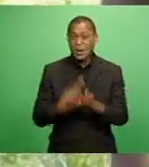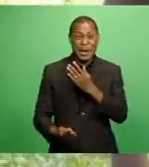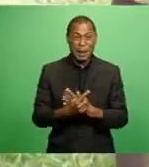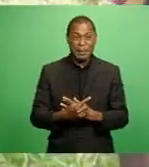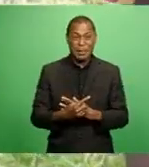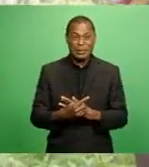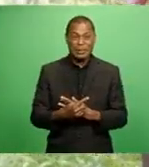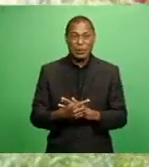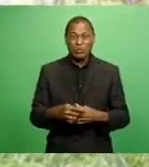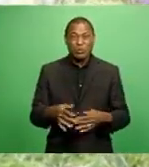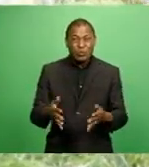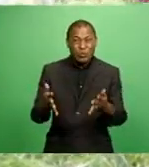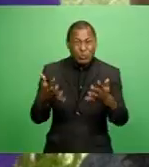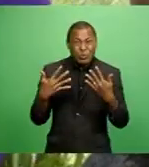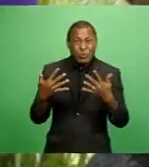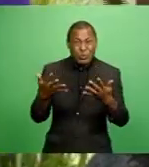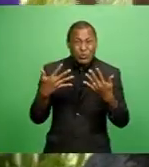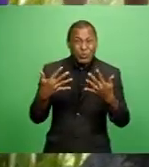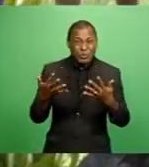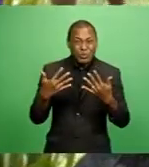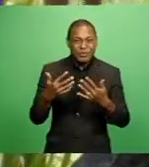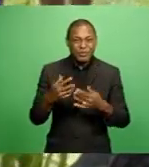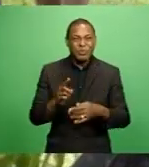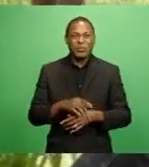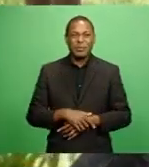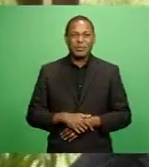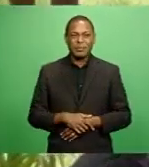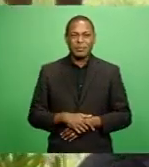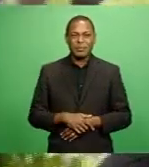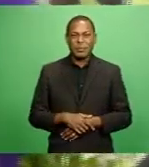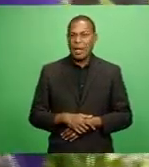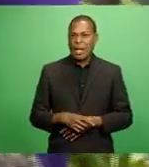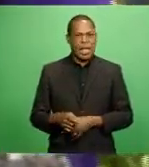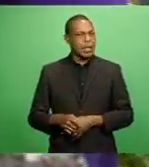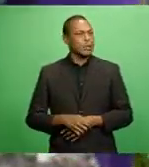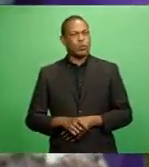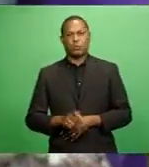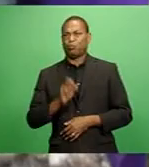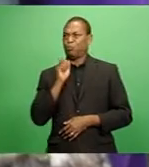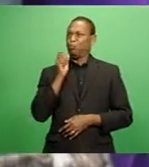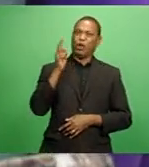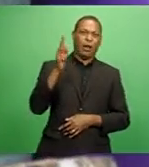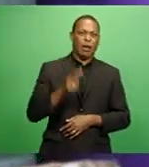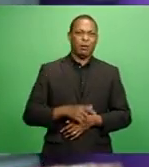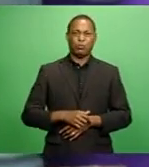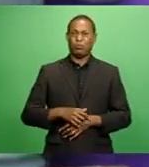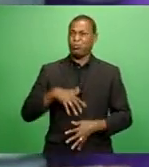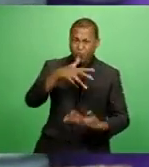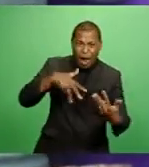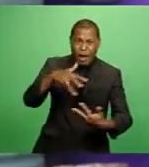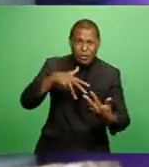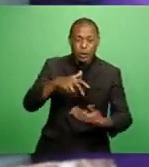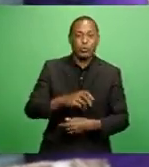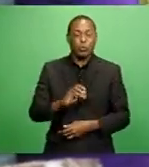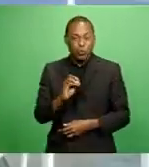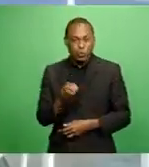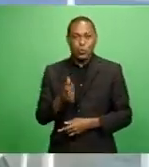little bit of wind, they scream cyclone, cyclone, and the teachers try to